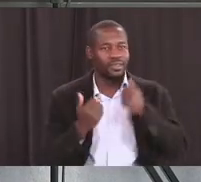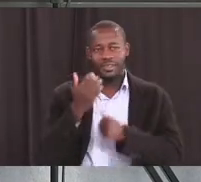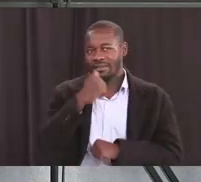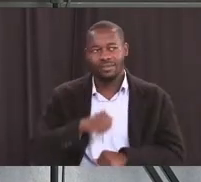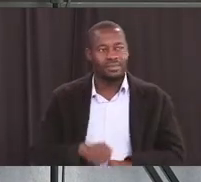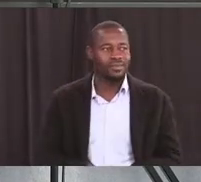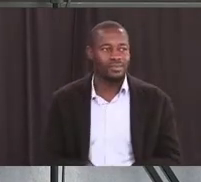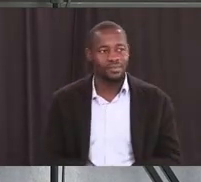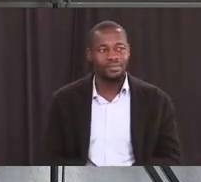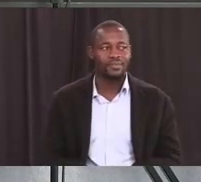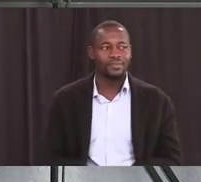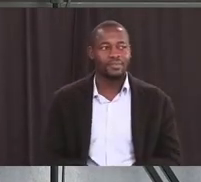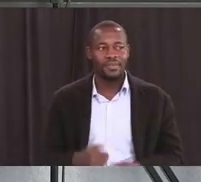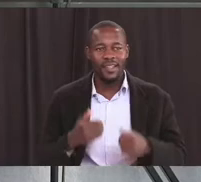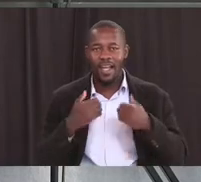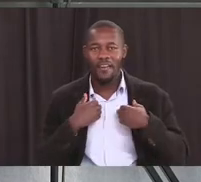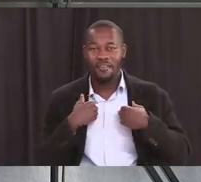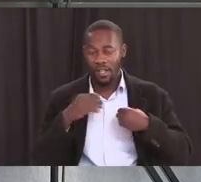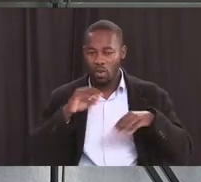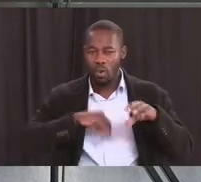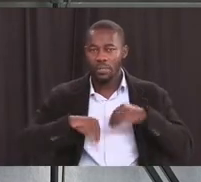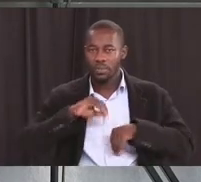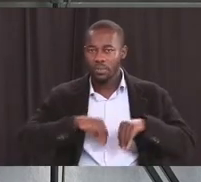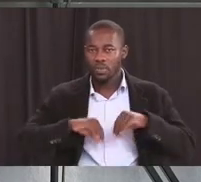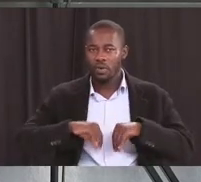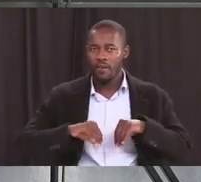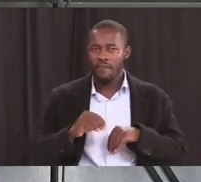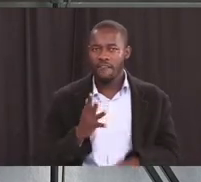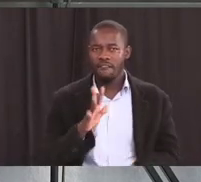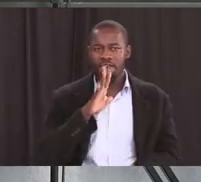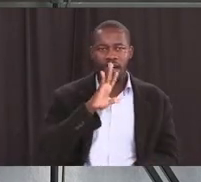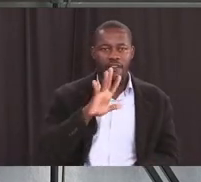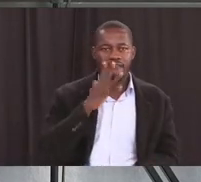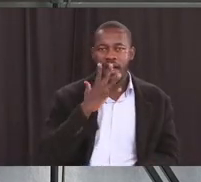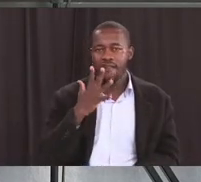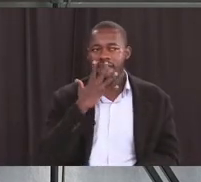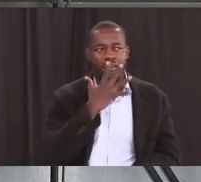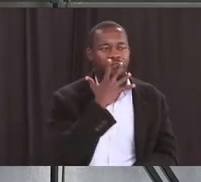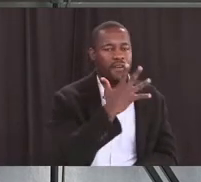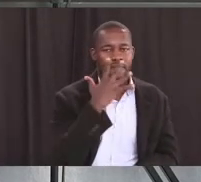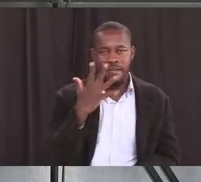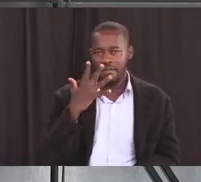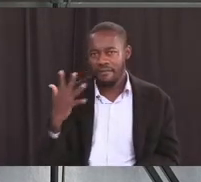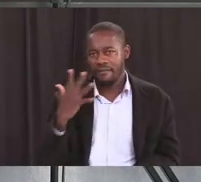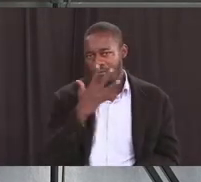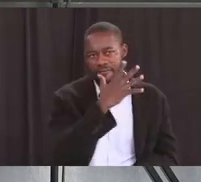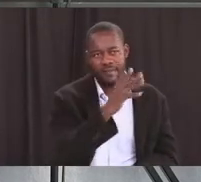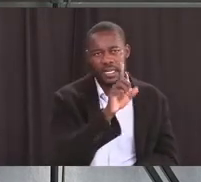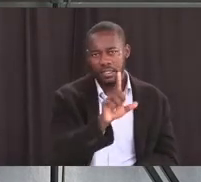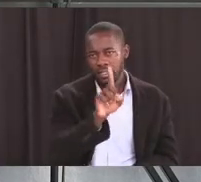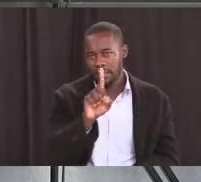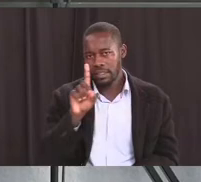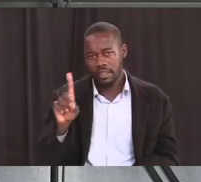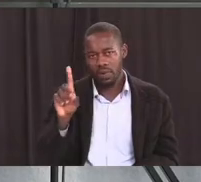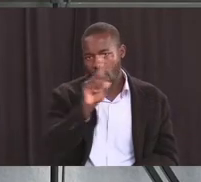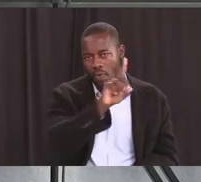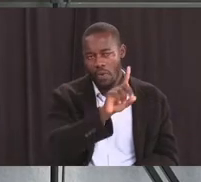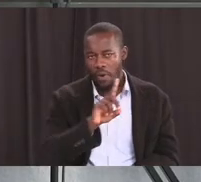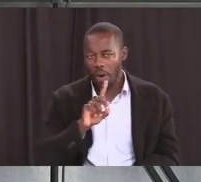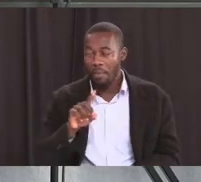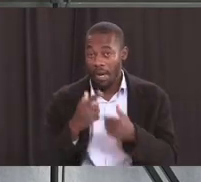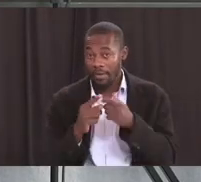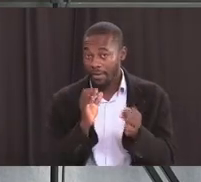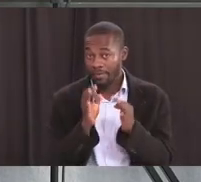Yeah, so we will be having a contribution of only 500 shillings for One Tribe men. But if you are new in One Tribe, you